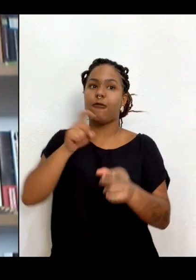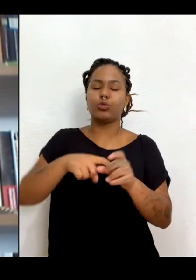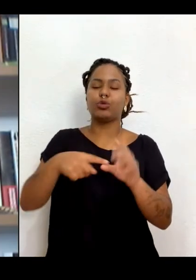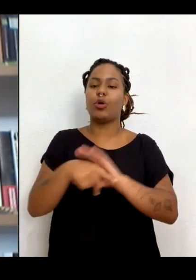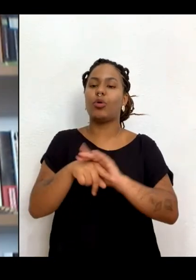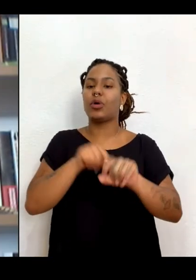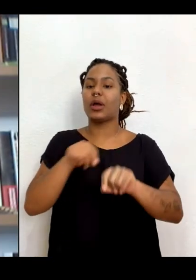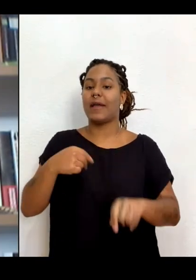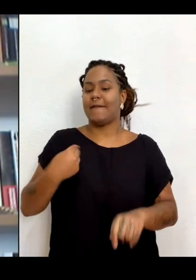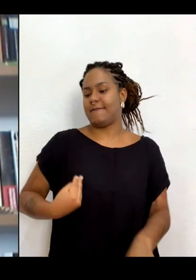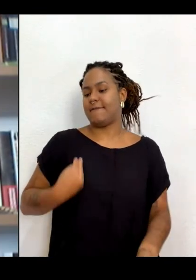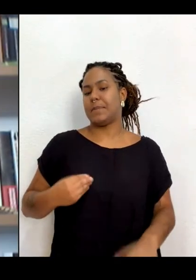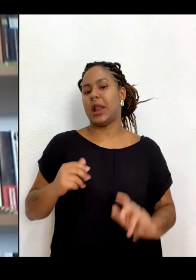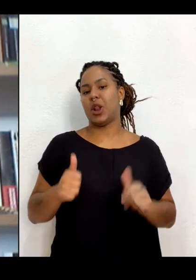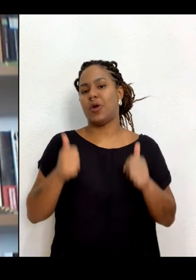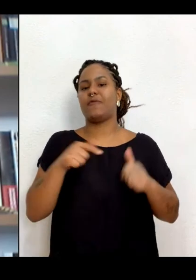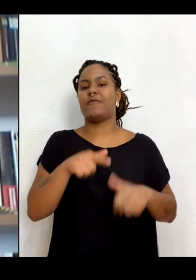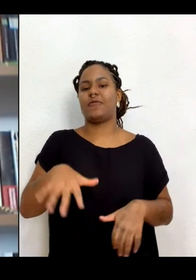foreign